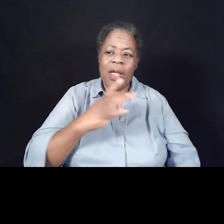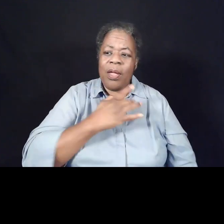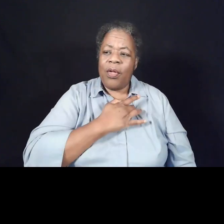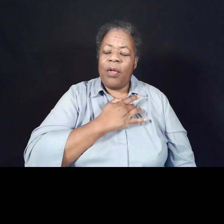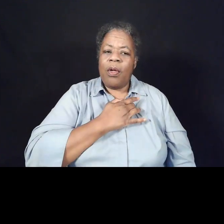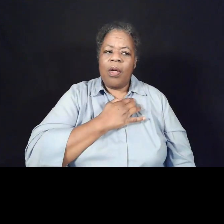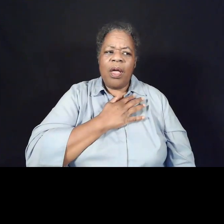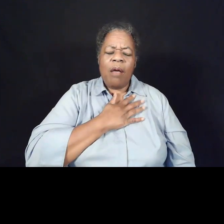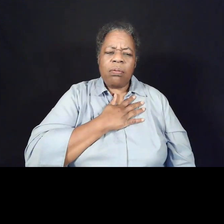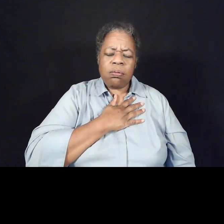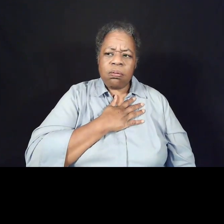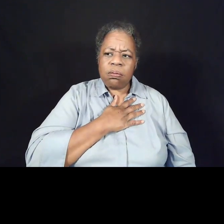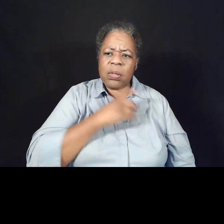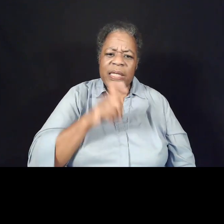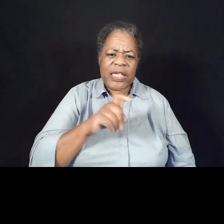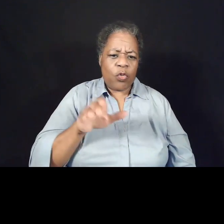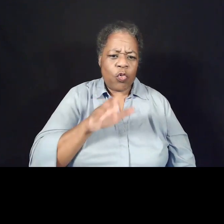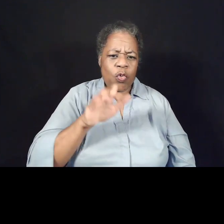do.